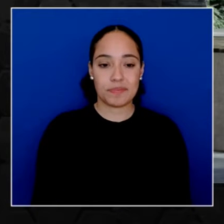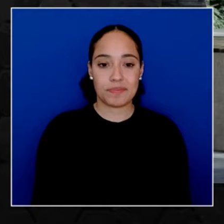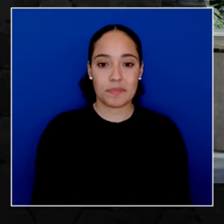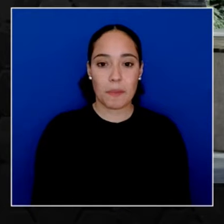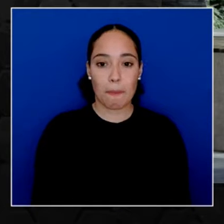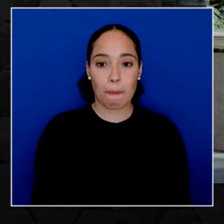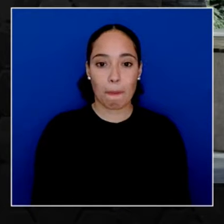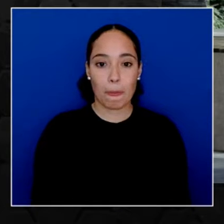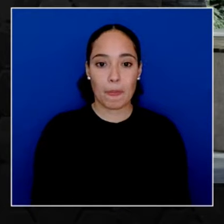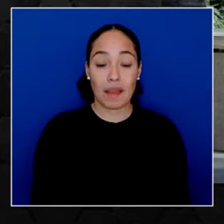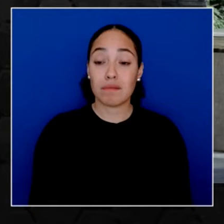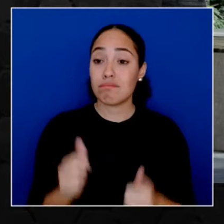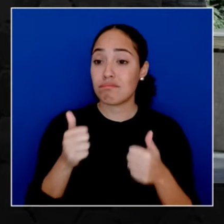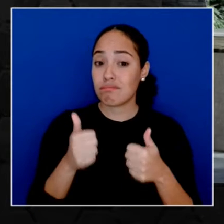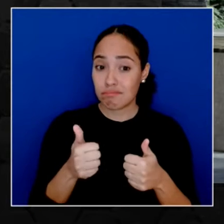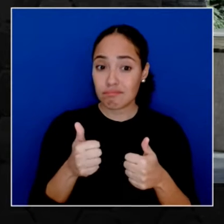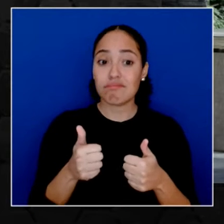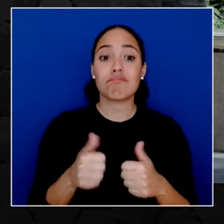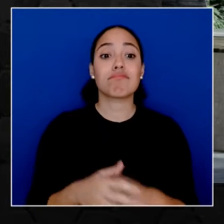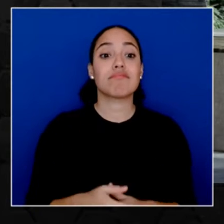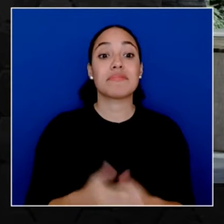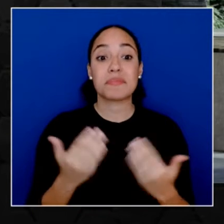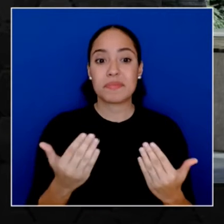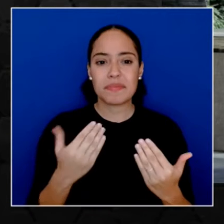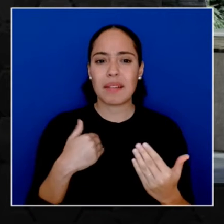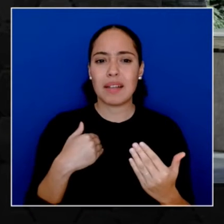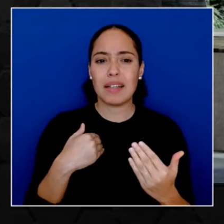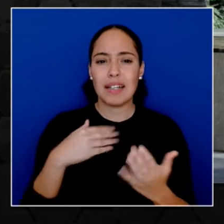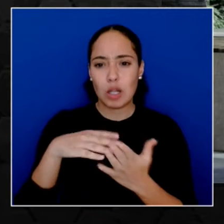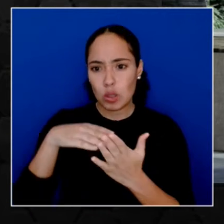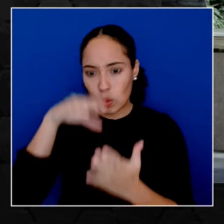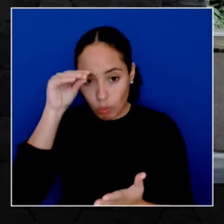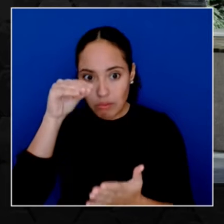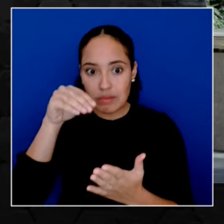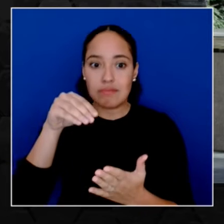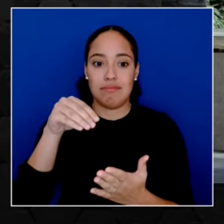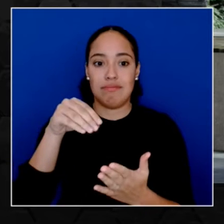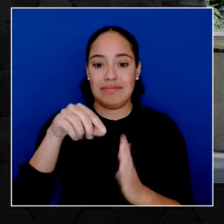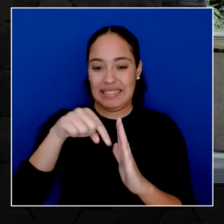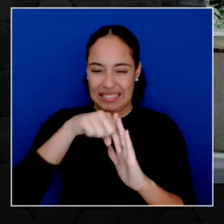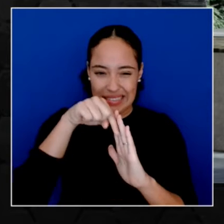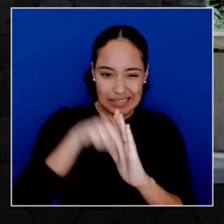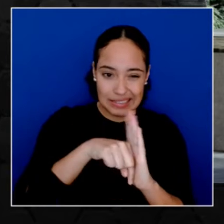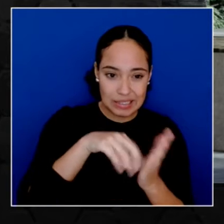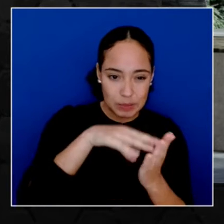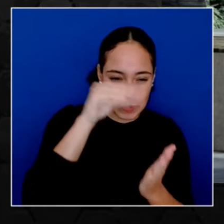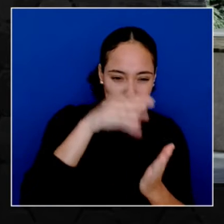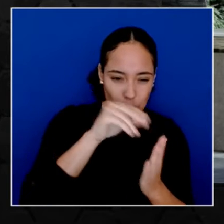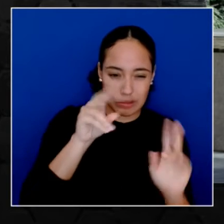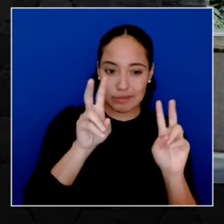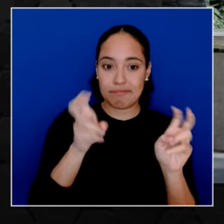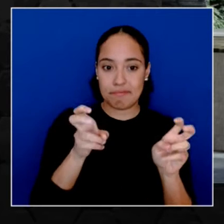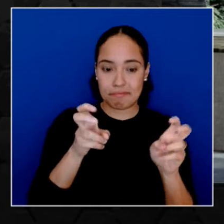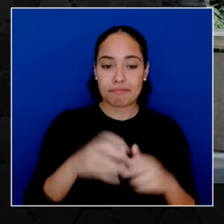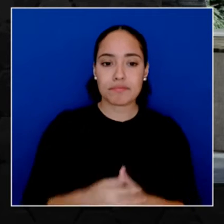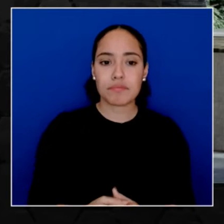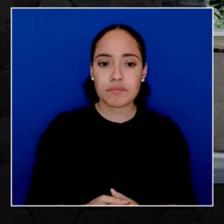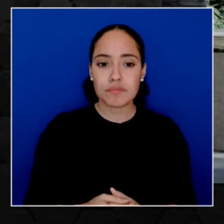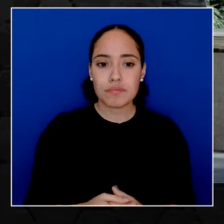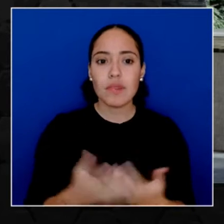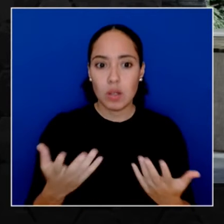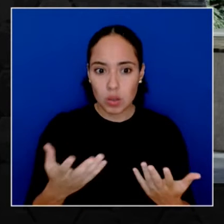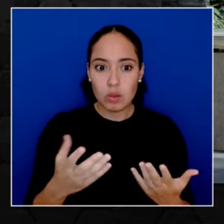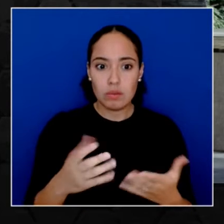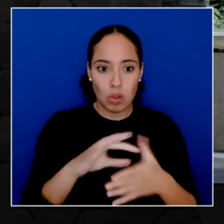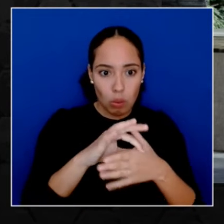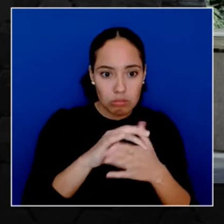Microsoft Learn is the text-based course. You have the notebook, you can read content, you can execute code. That's one style of learning.